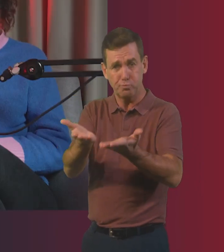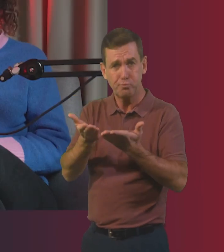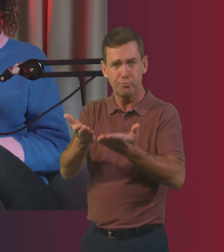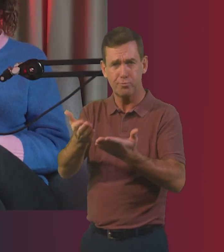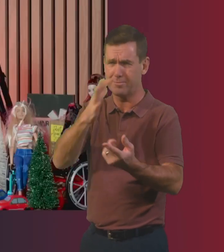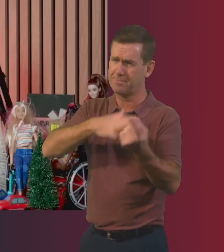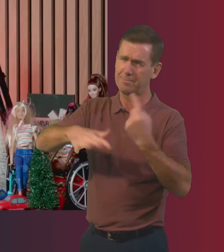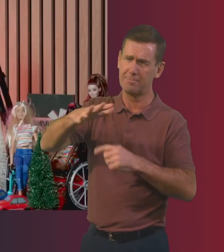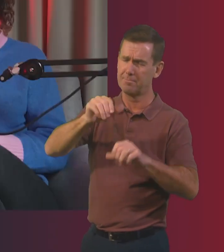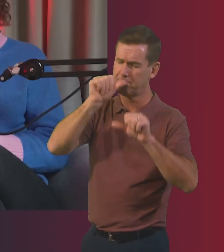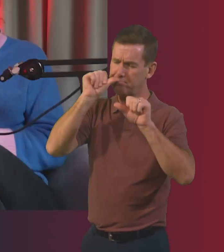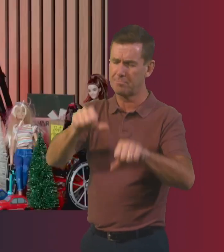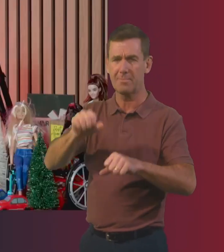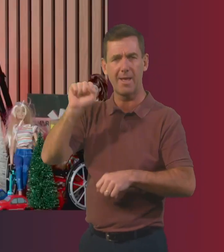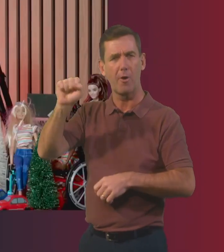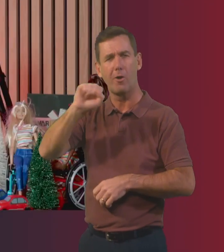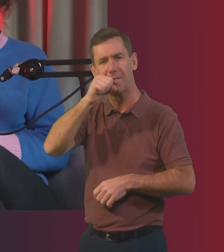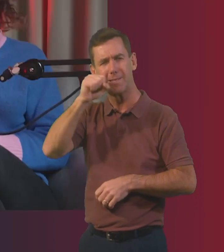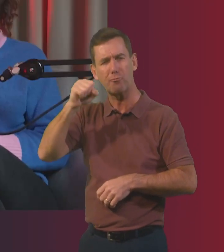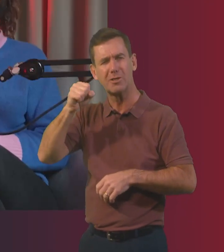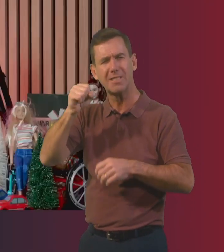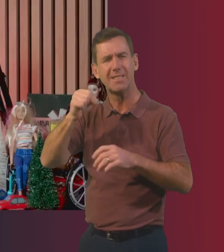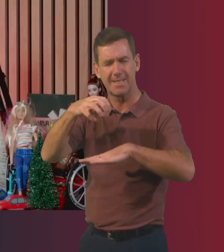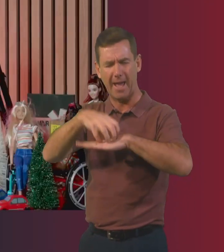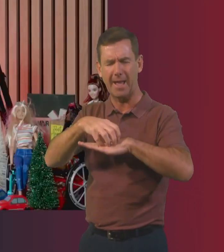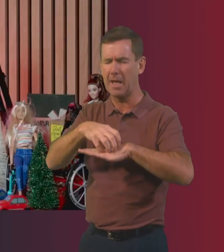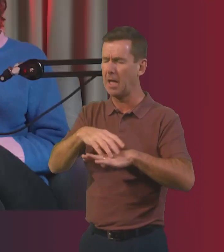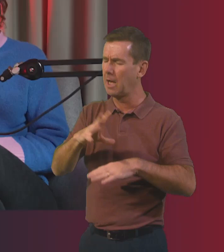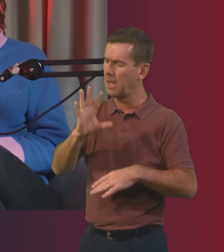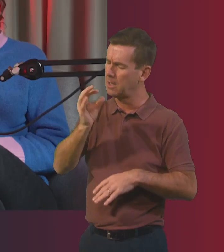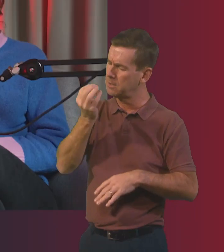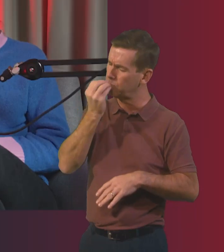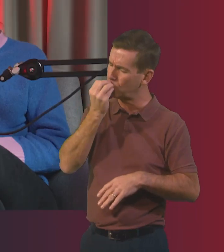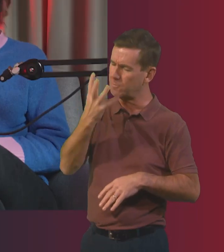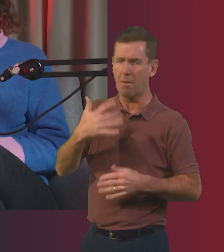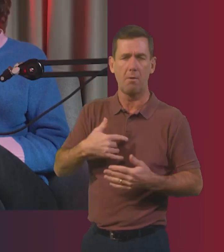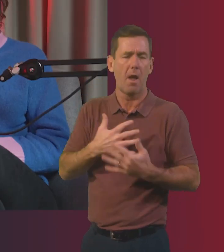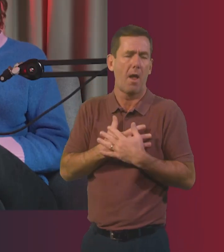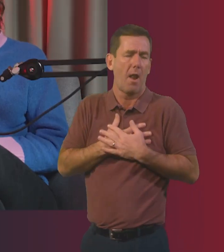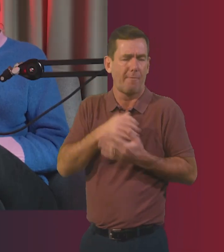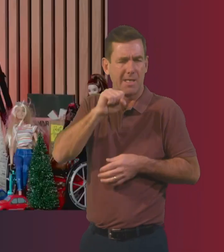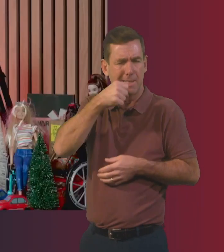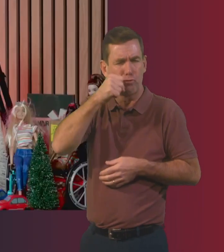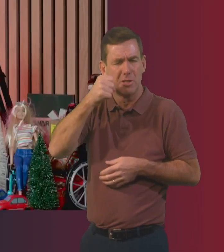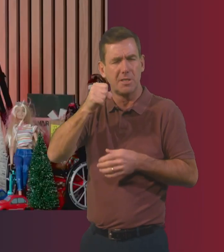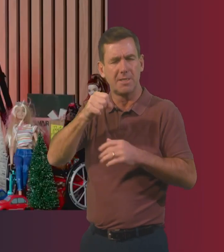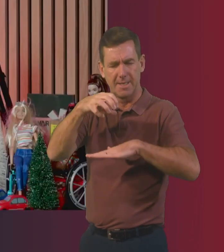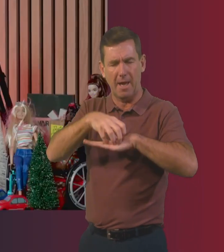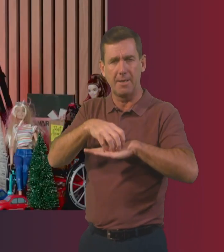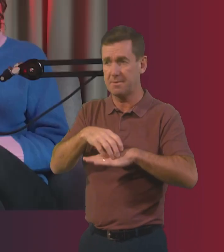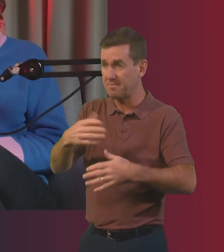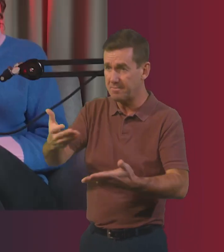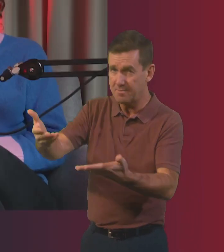loves her carrot cake and her chocolate cake recipe. It's the best one. I can't beat it. I love carrot cake. So good. I love carrot Let's try my grandma's carrot cake. Where is